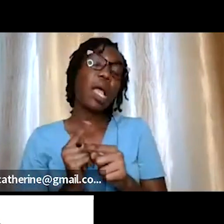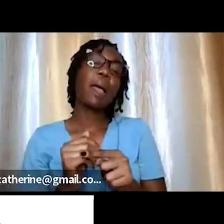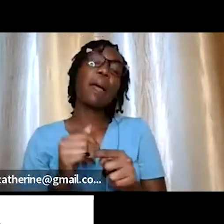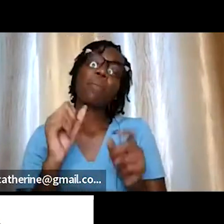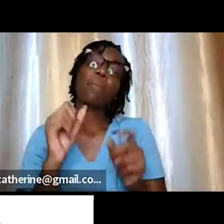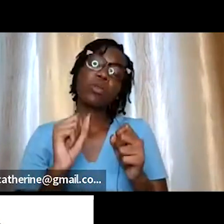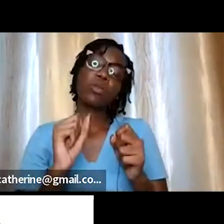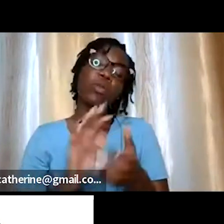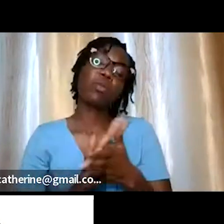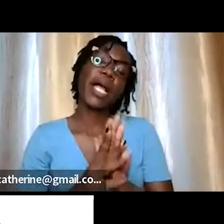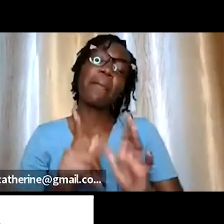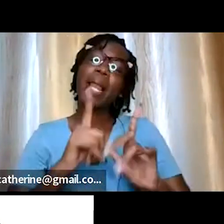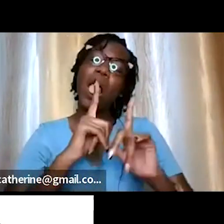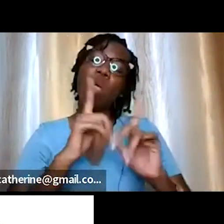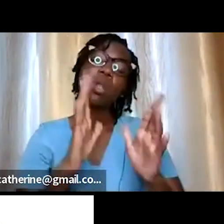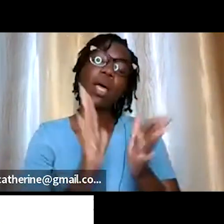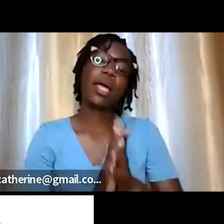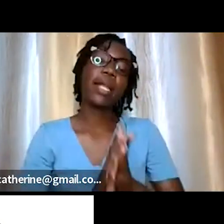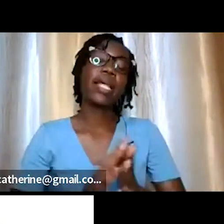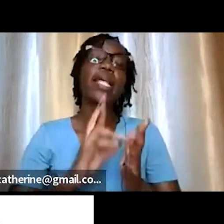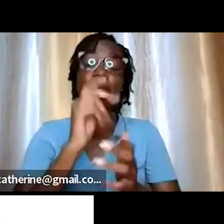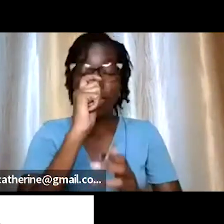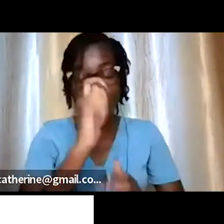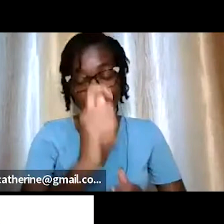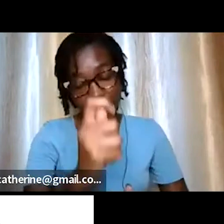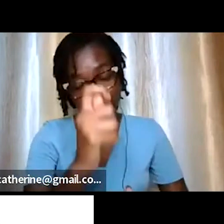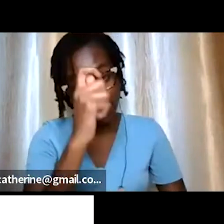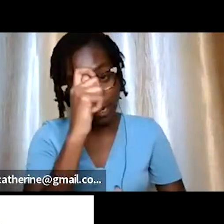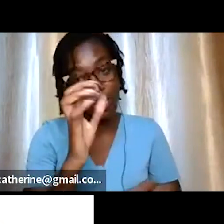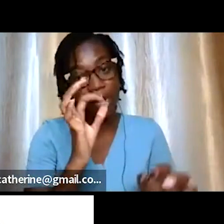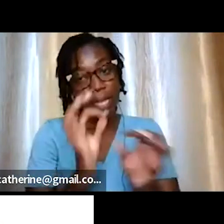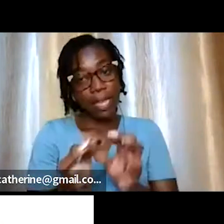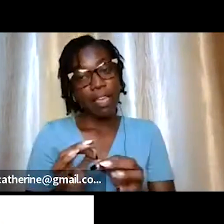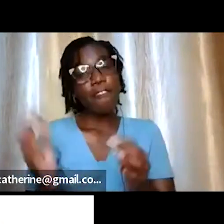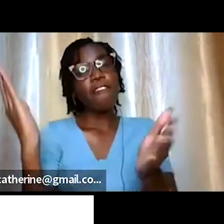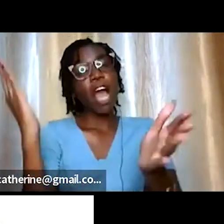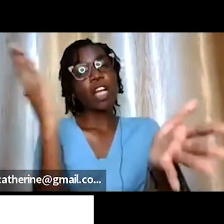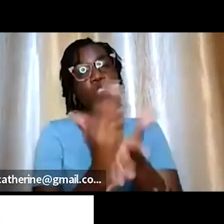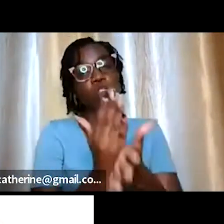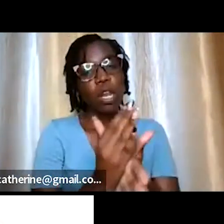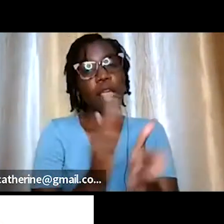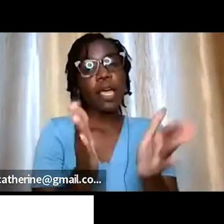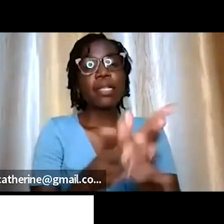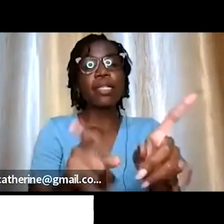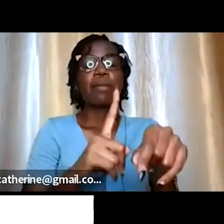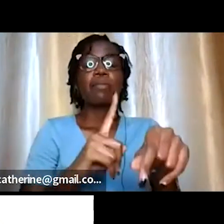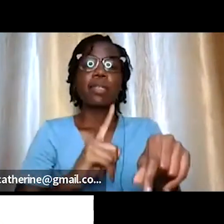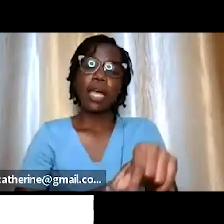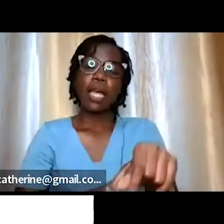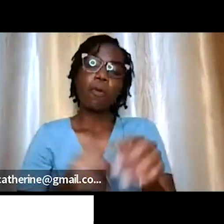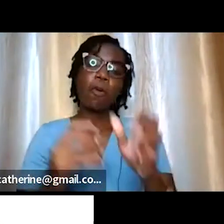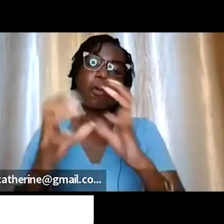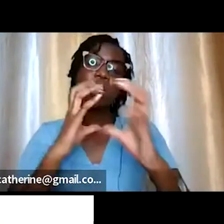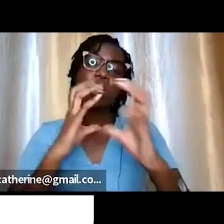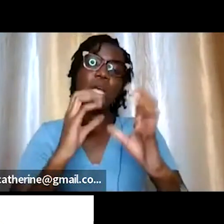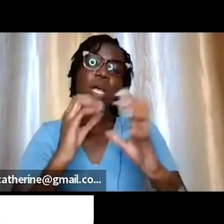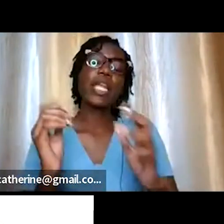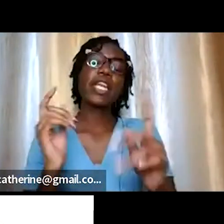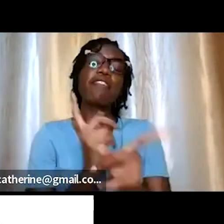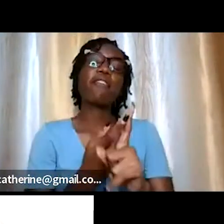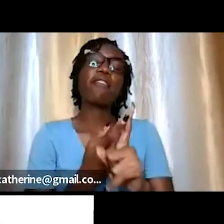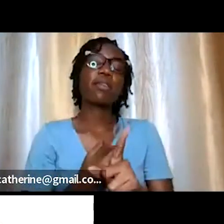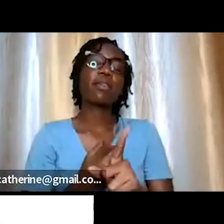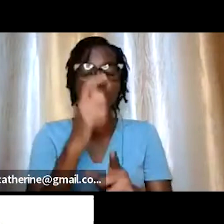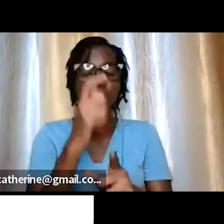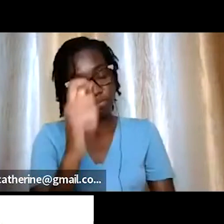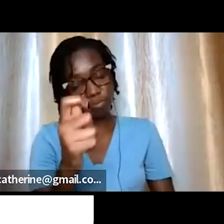be only respected if it is factual and it also is communicated in a very respectful manner. So work